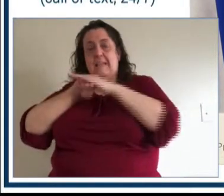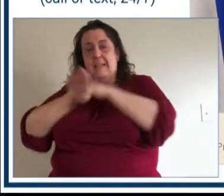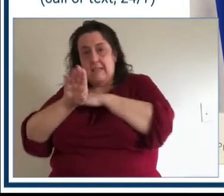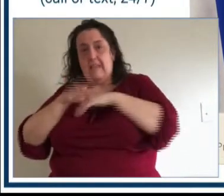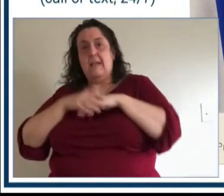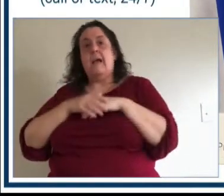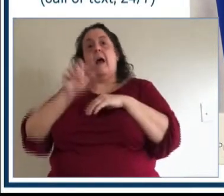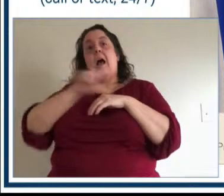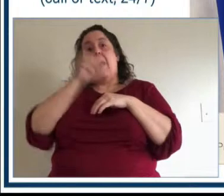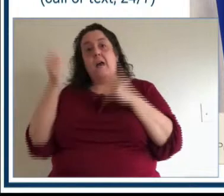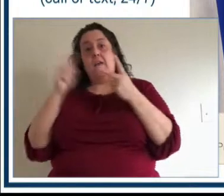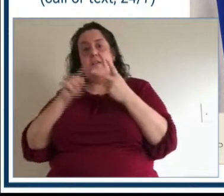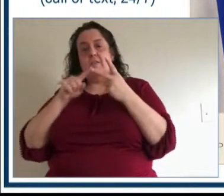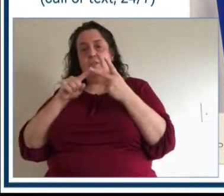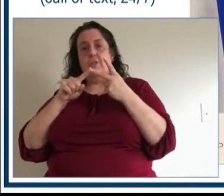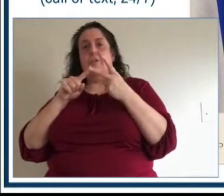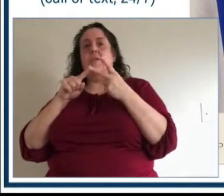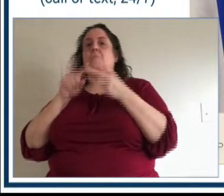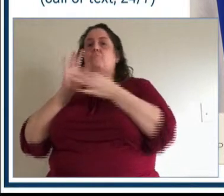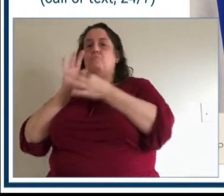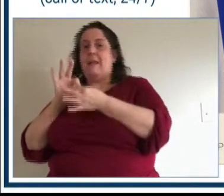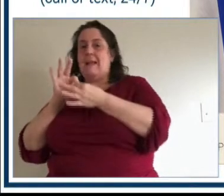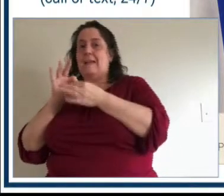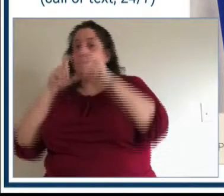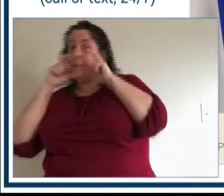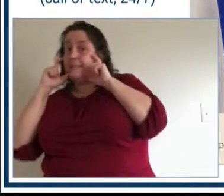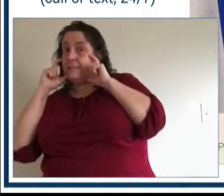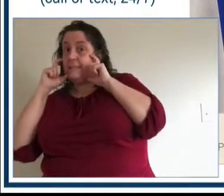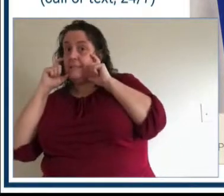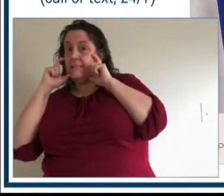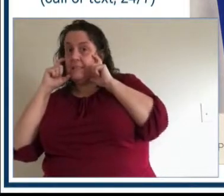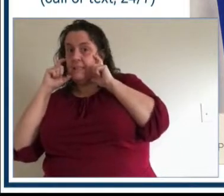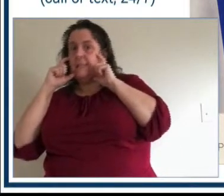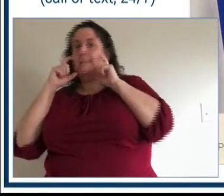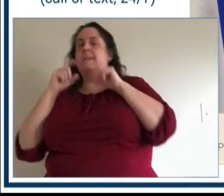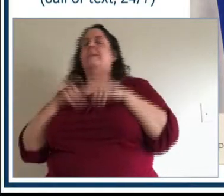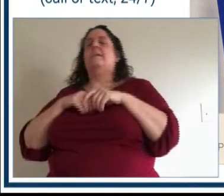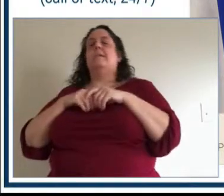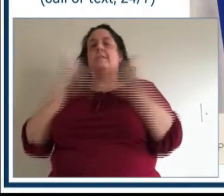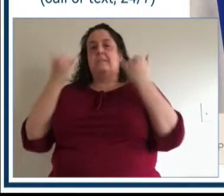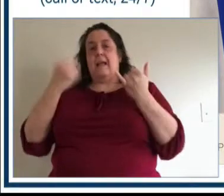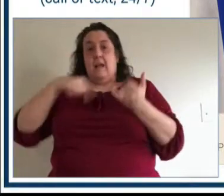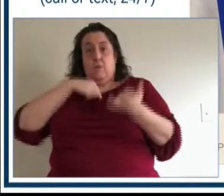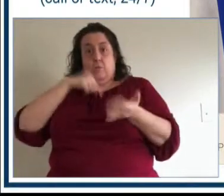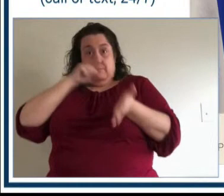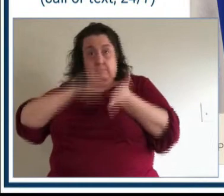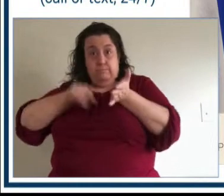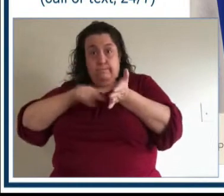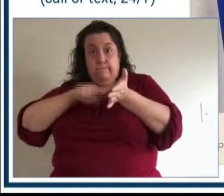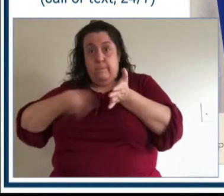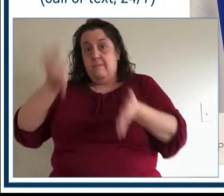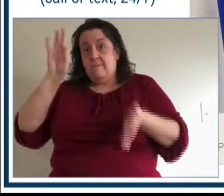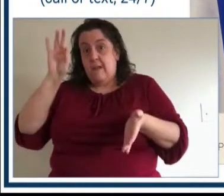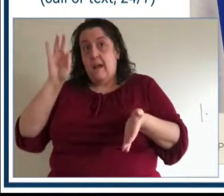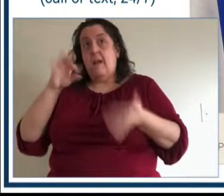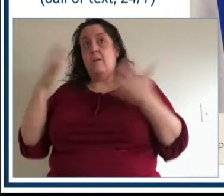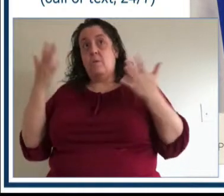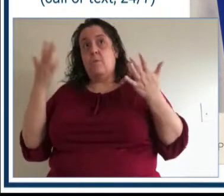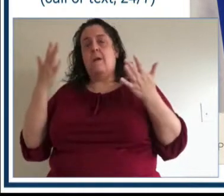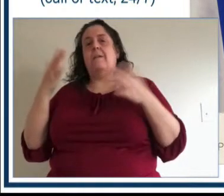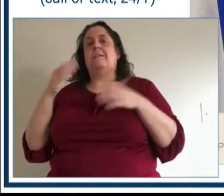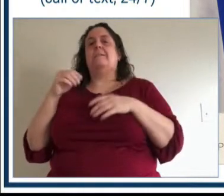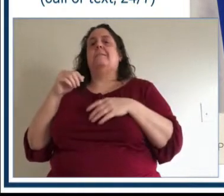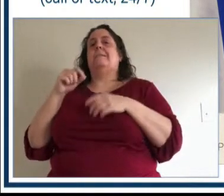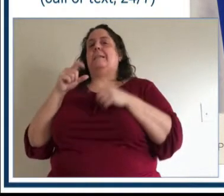is around the masking, and what we're finding out on the masking is there's potentially a bit of a gray area in the